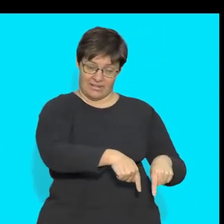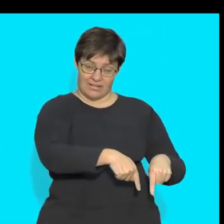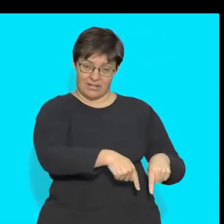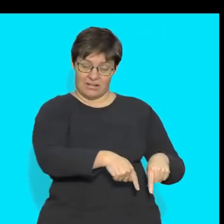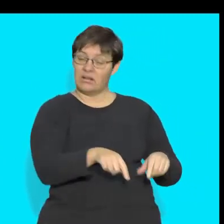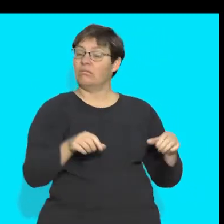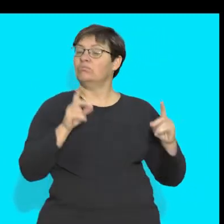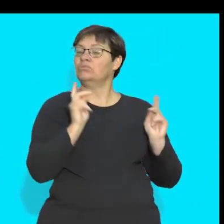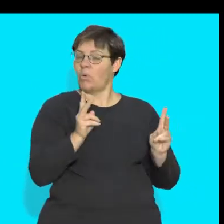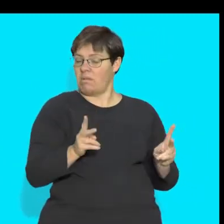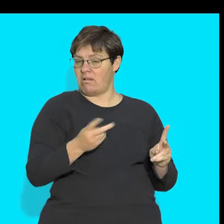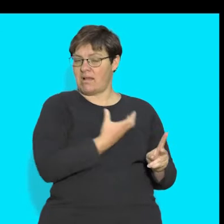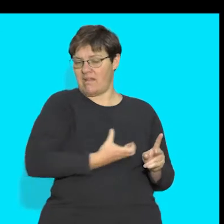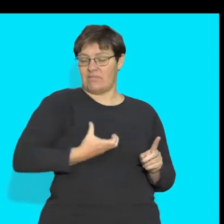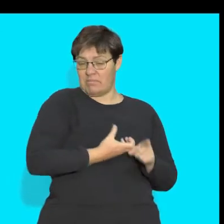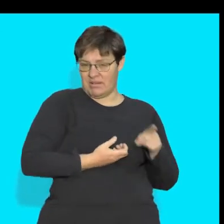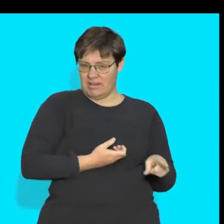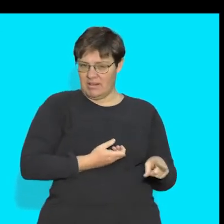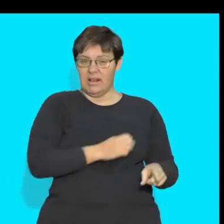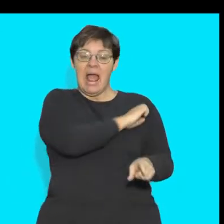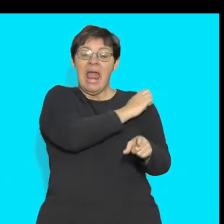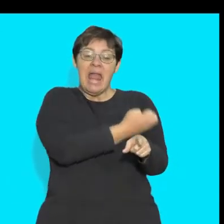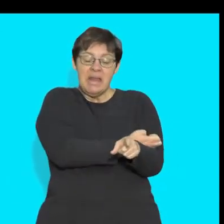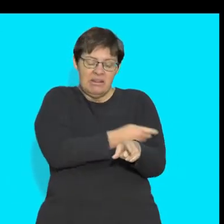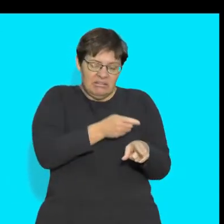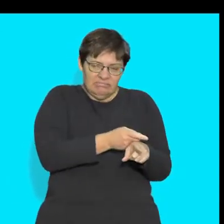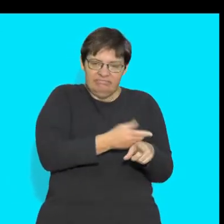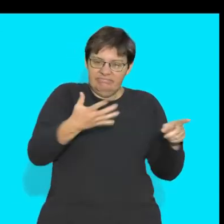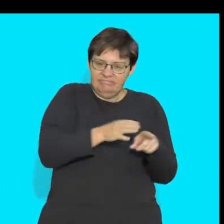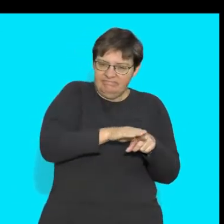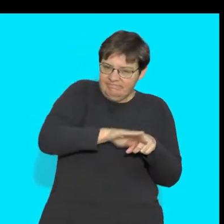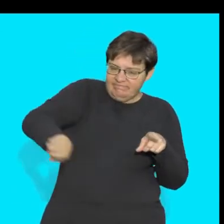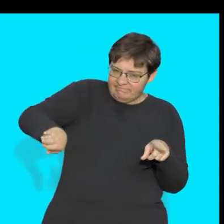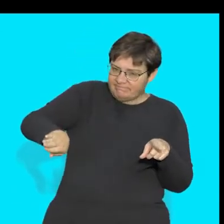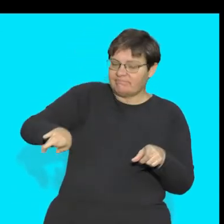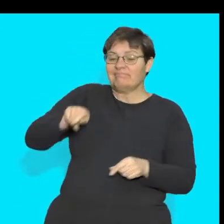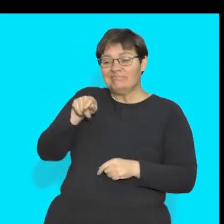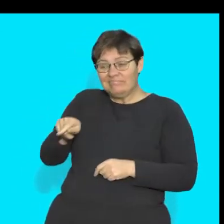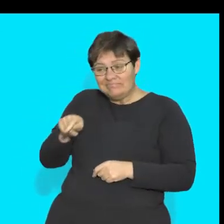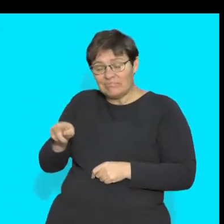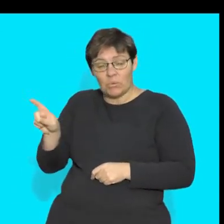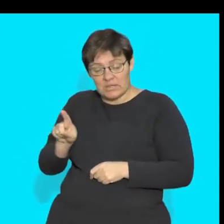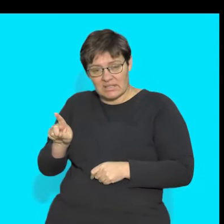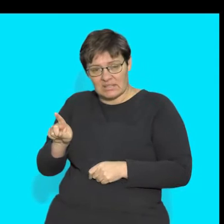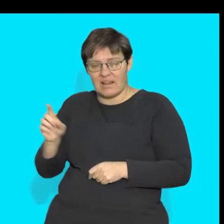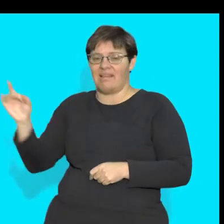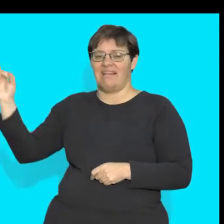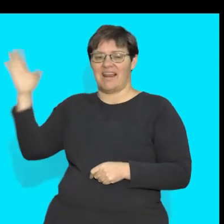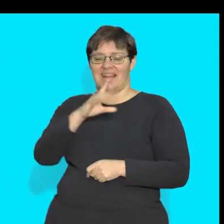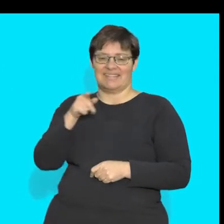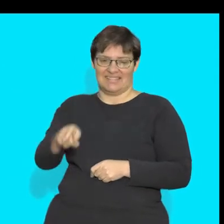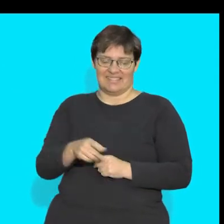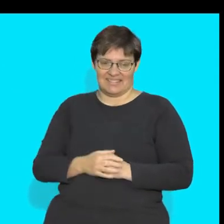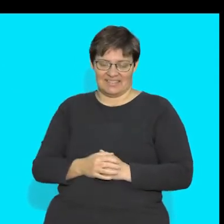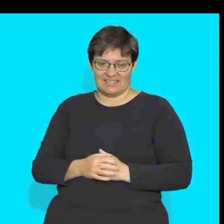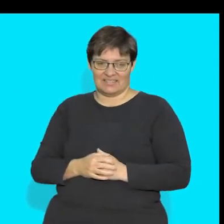it should be, the energy that's given off is seen as light. So it's